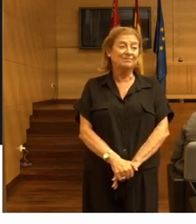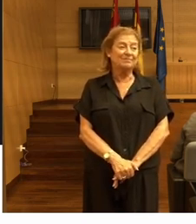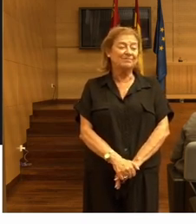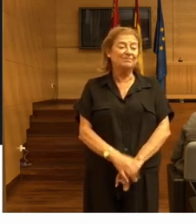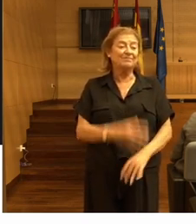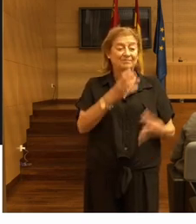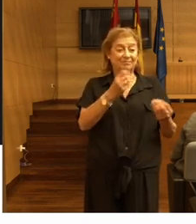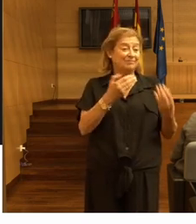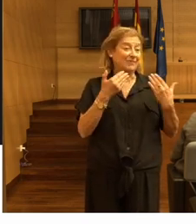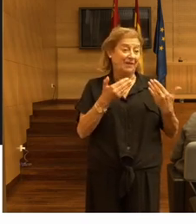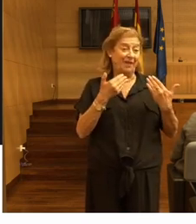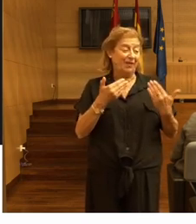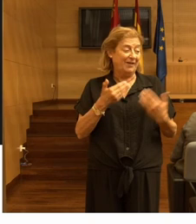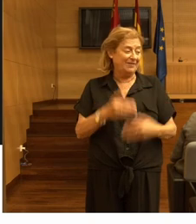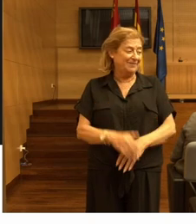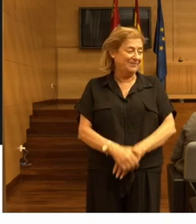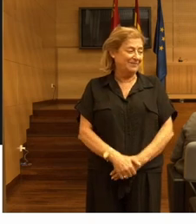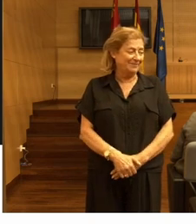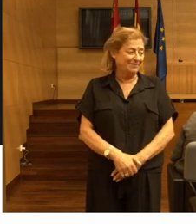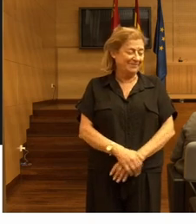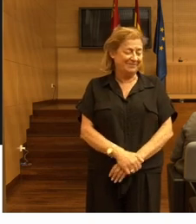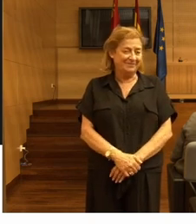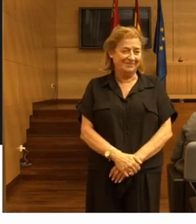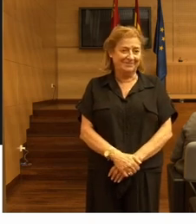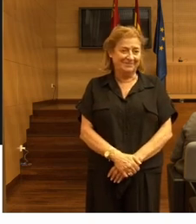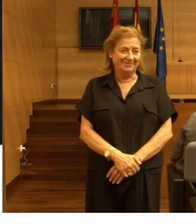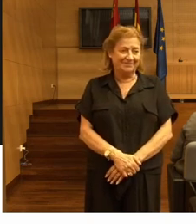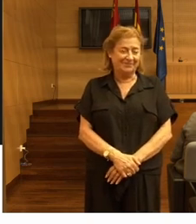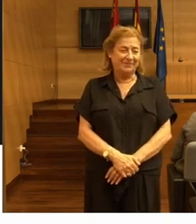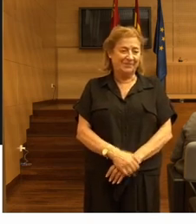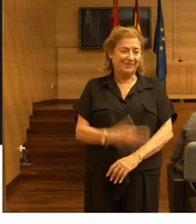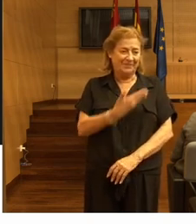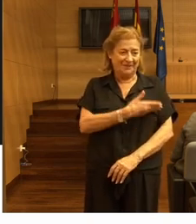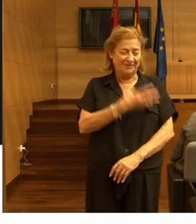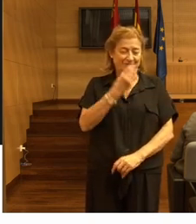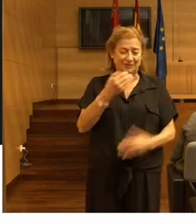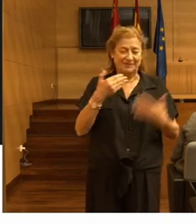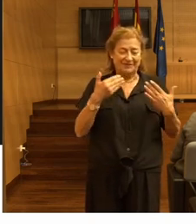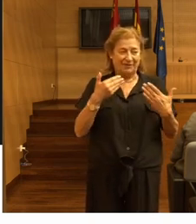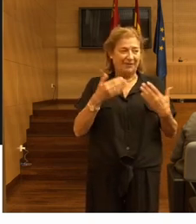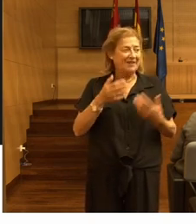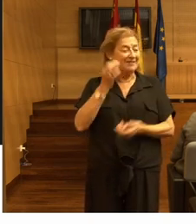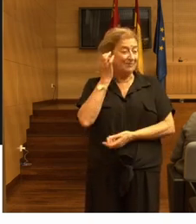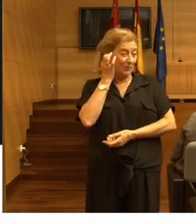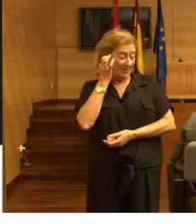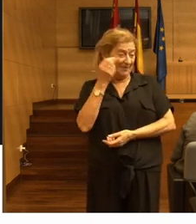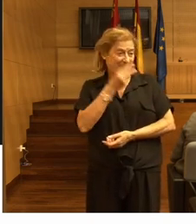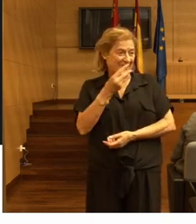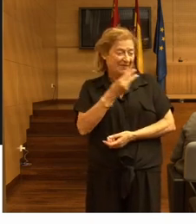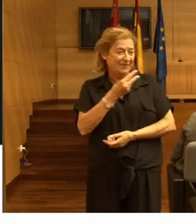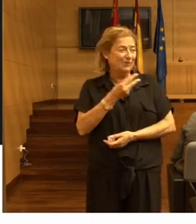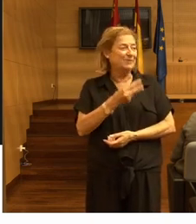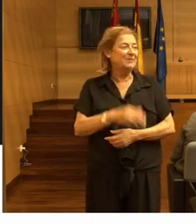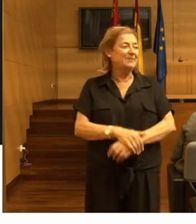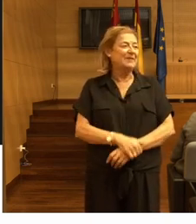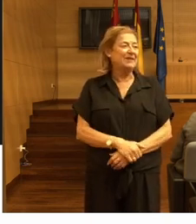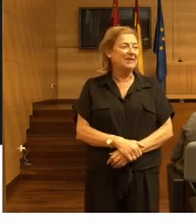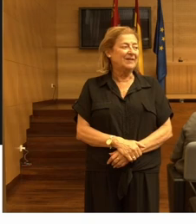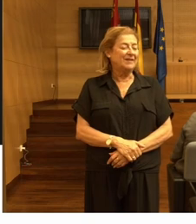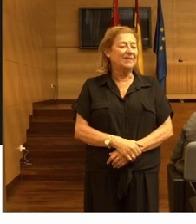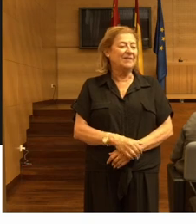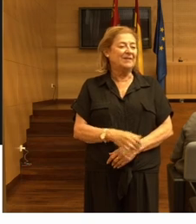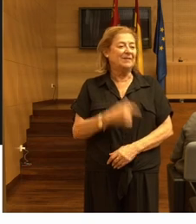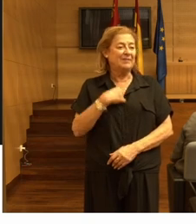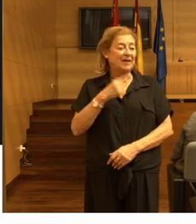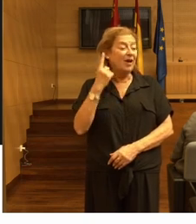Muchísimas gracias, Clemens. Muchísimas gracias, Elizabeth. ¿Me